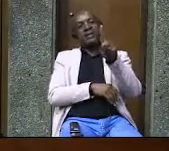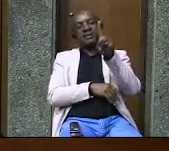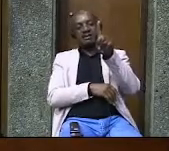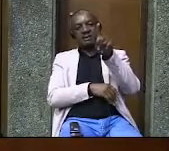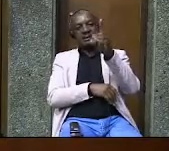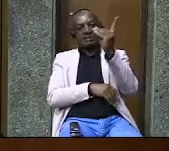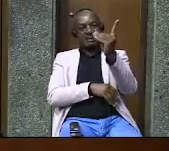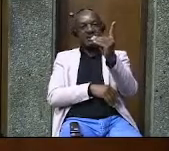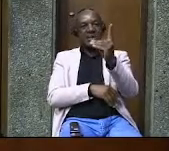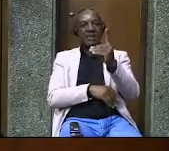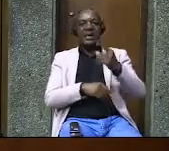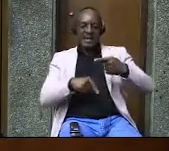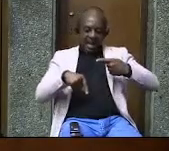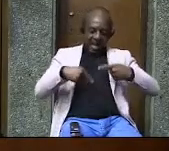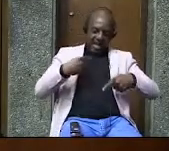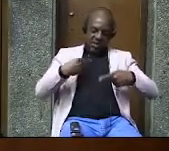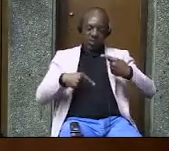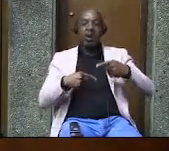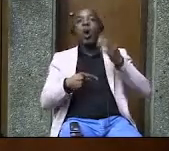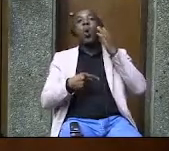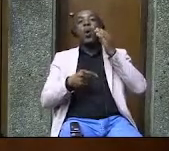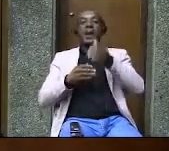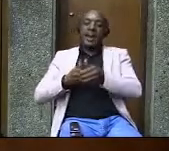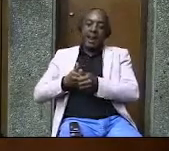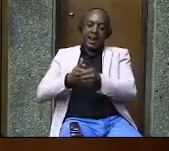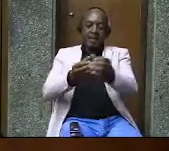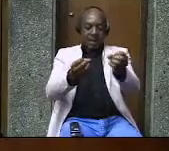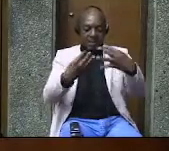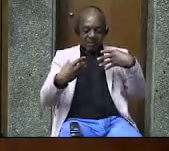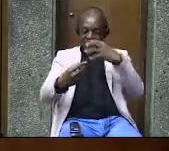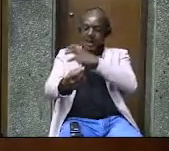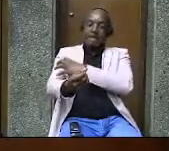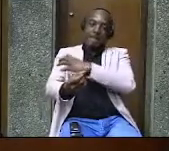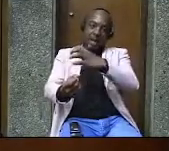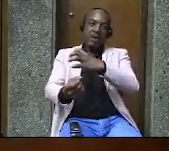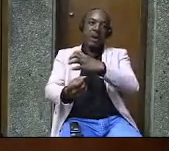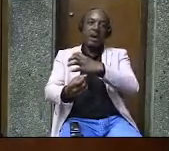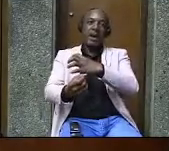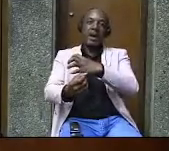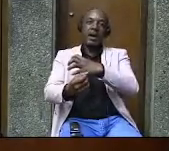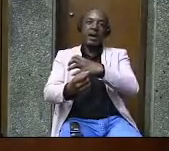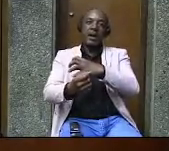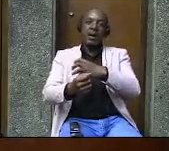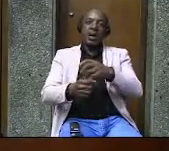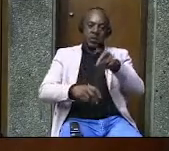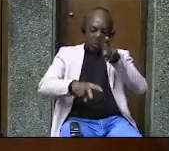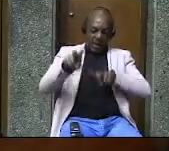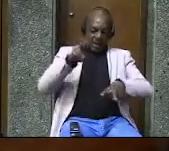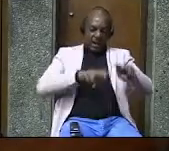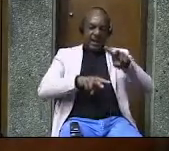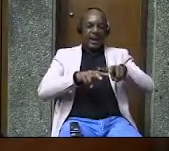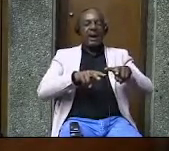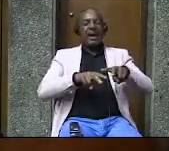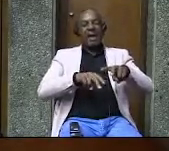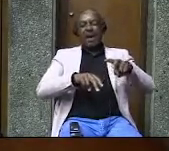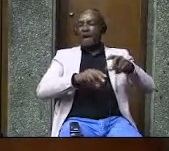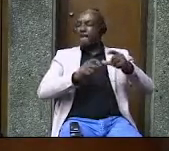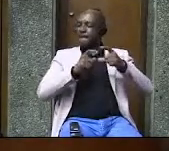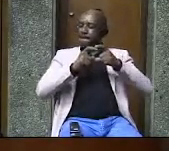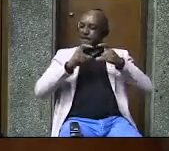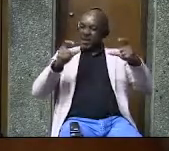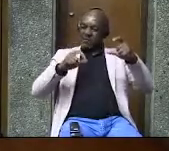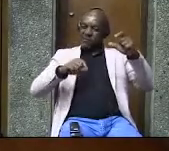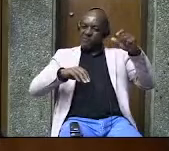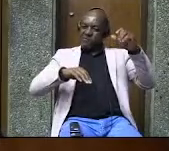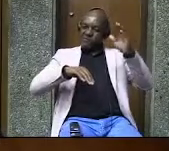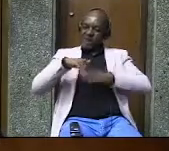the minister is given the power to determine the maximum civil penalties, this could also be determined within the